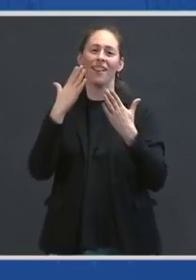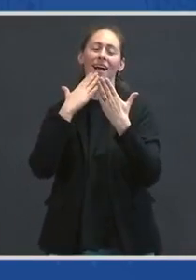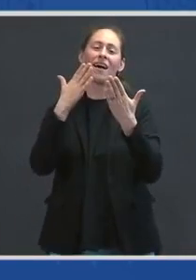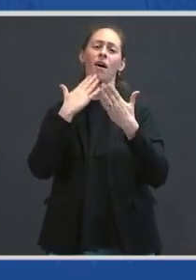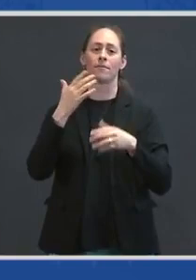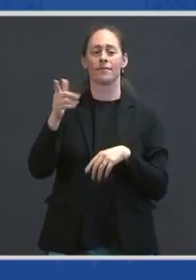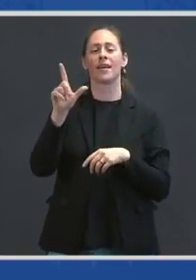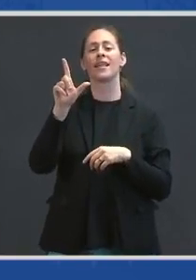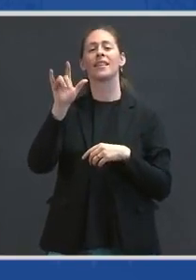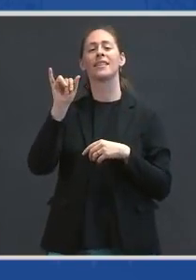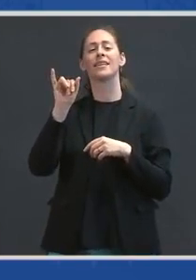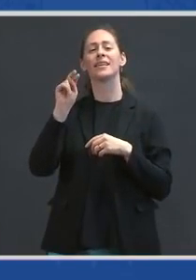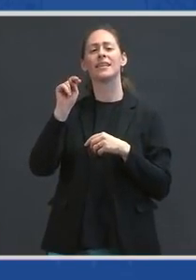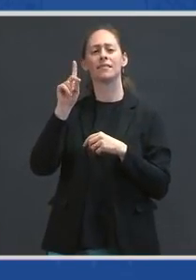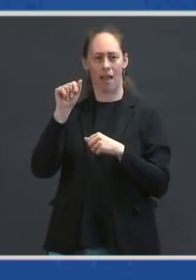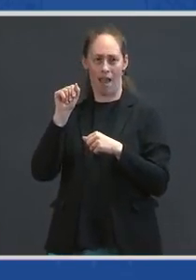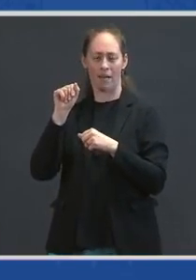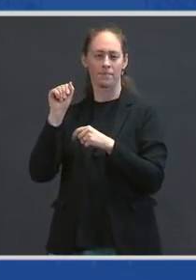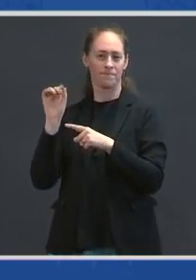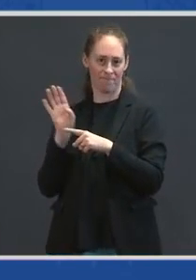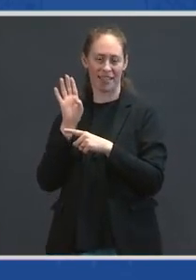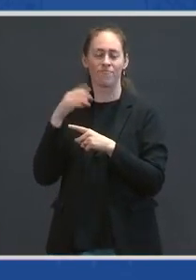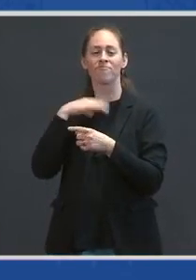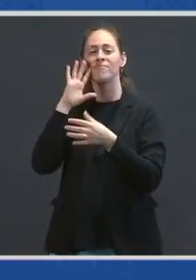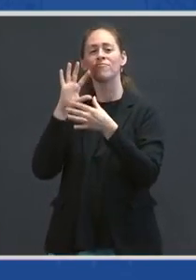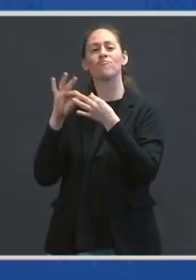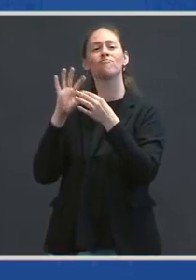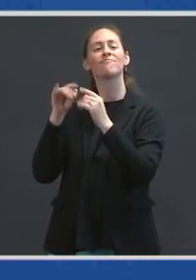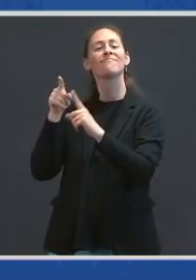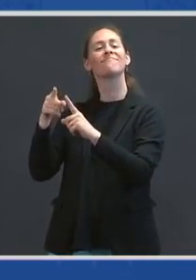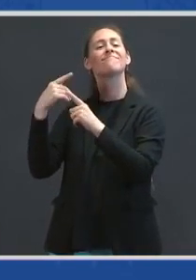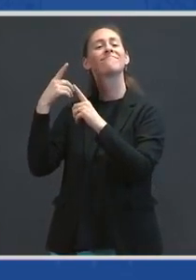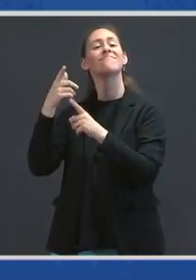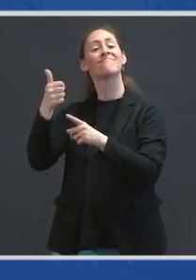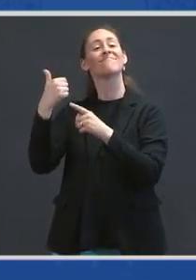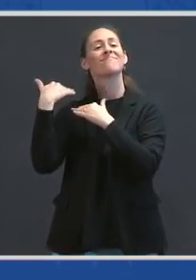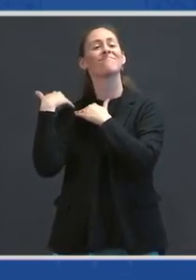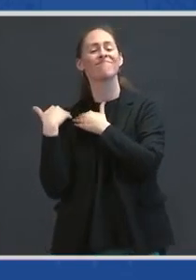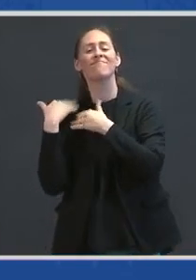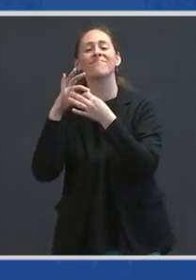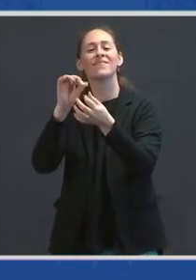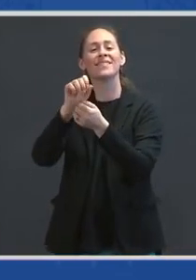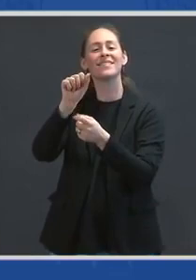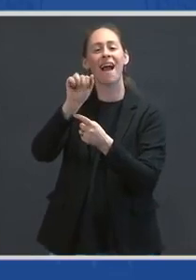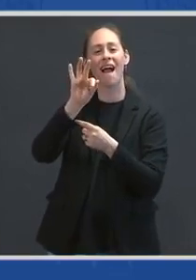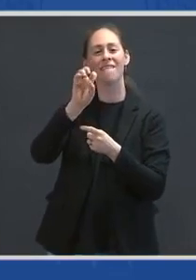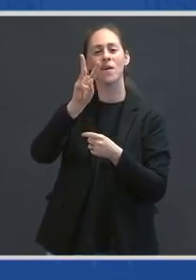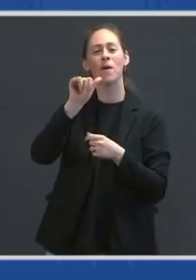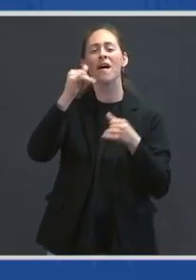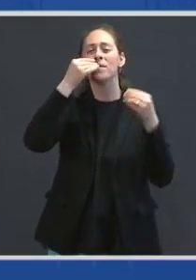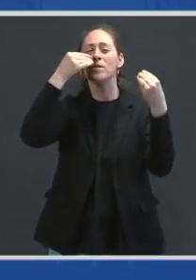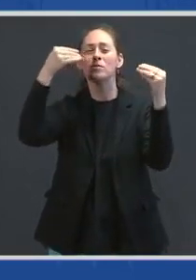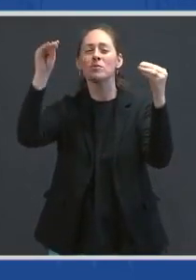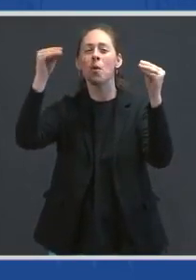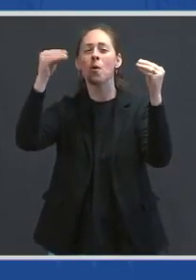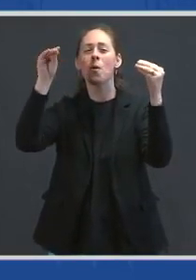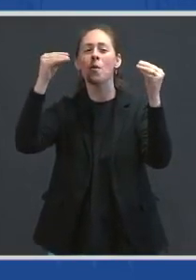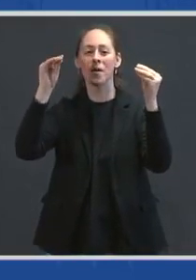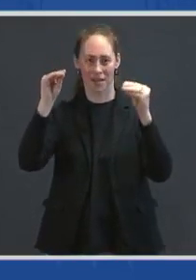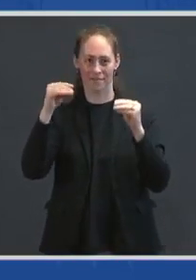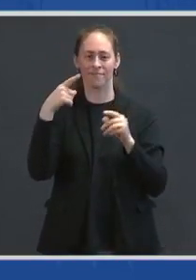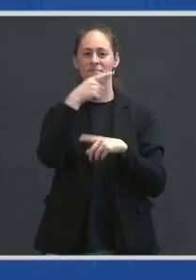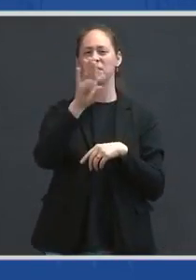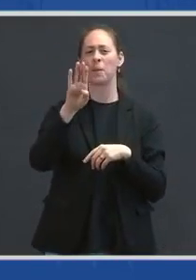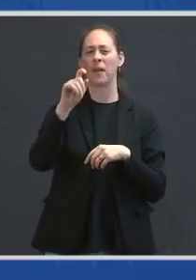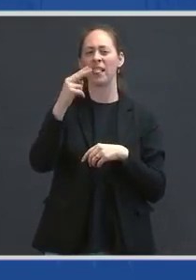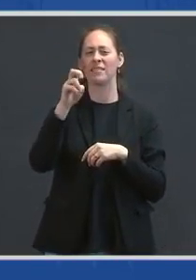Linda Bussey is the manager of Safeway grocery store in Bethesda. Victoria Leggerwood Rivera, who is a